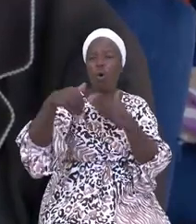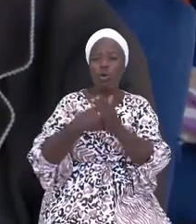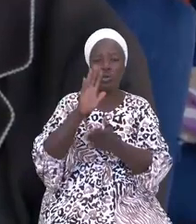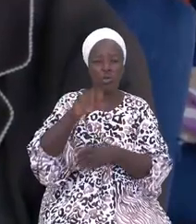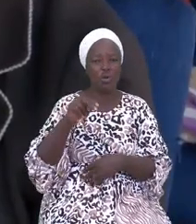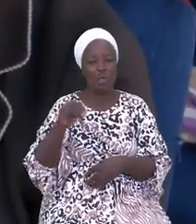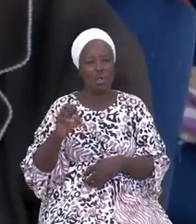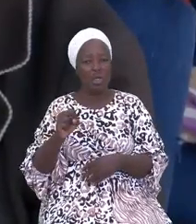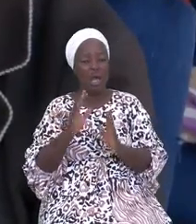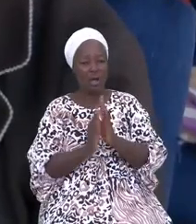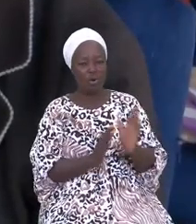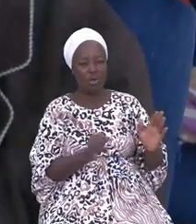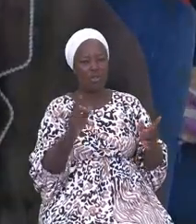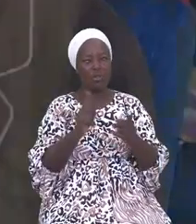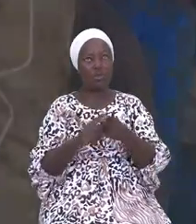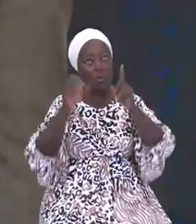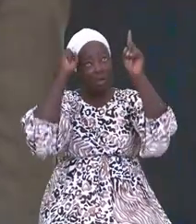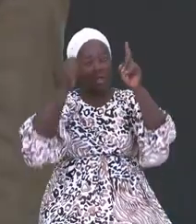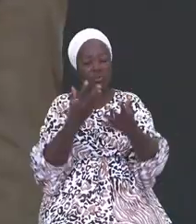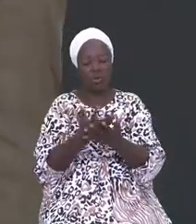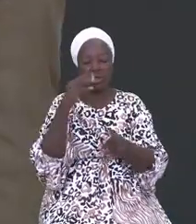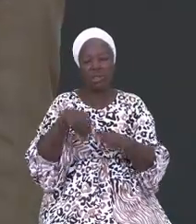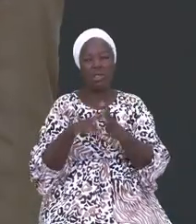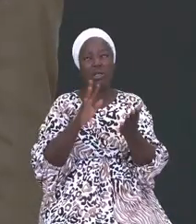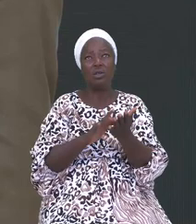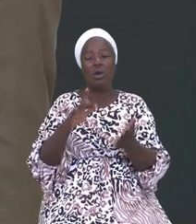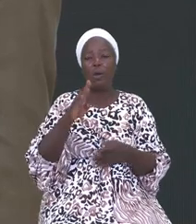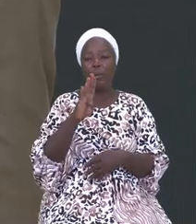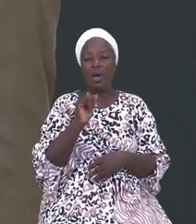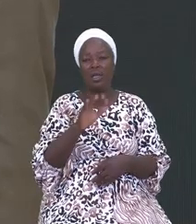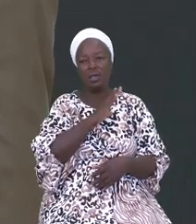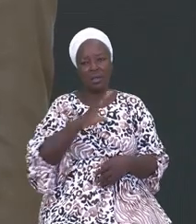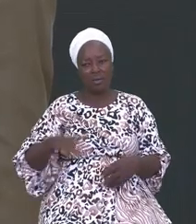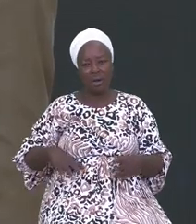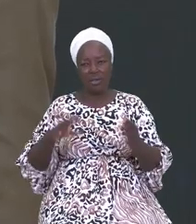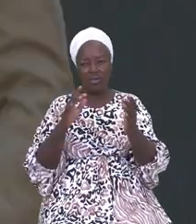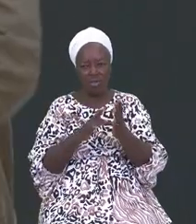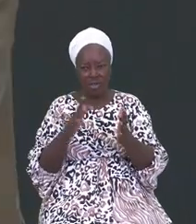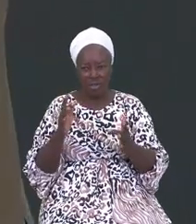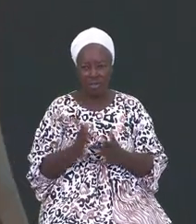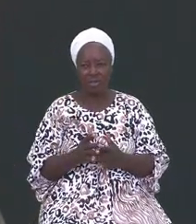needs according to his riches in glory by Christ Jesus.